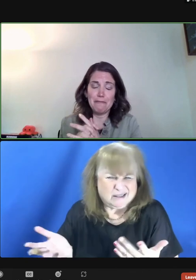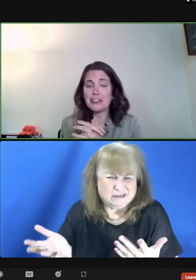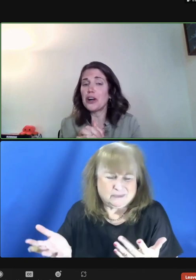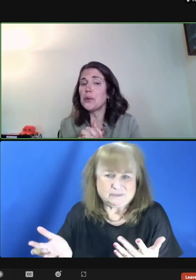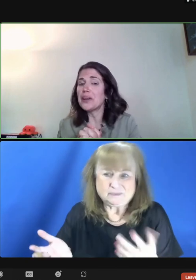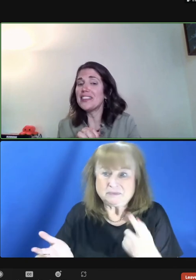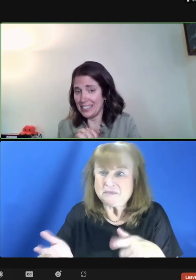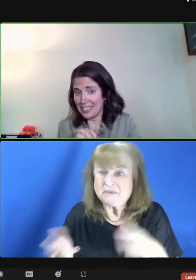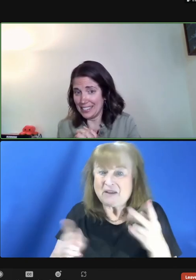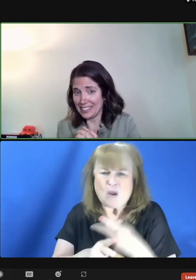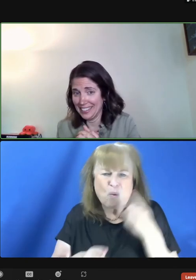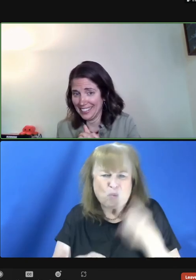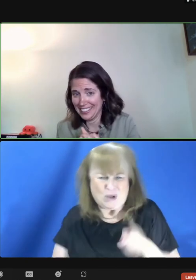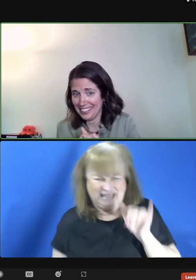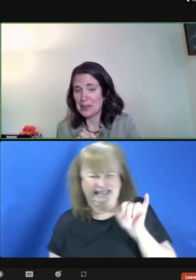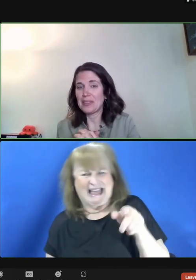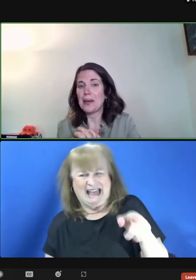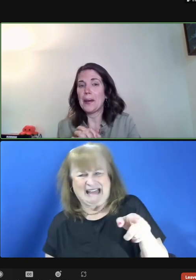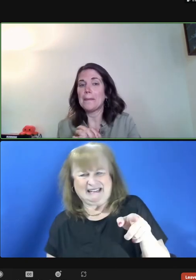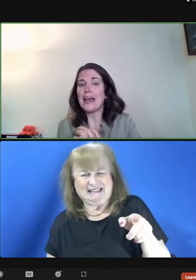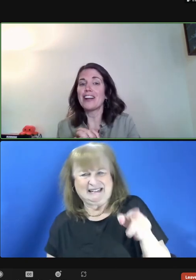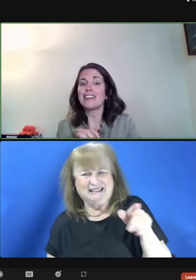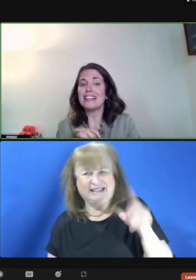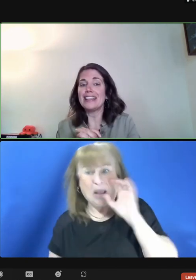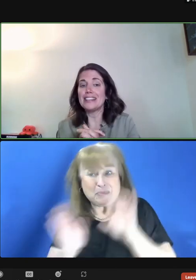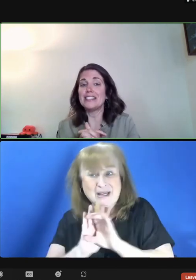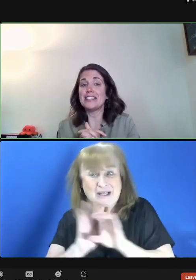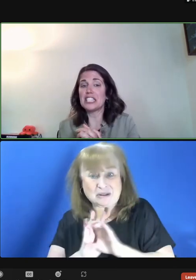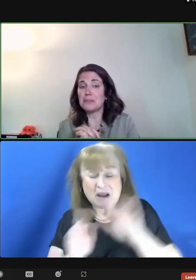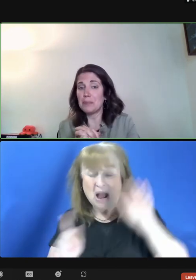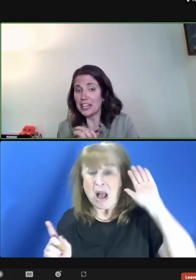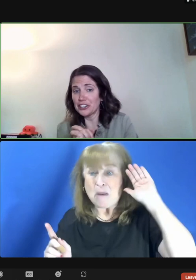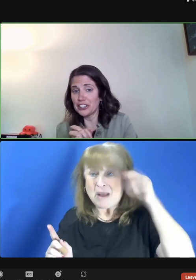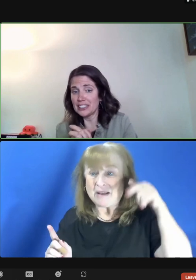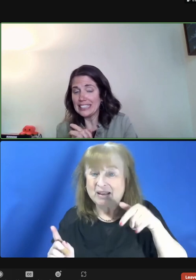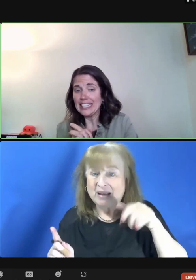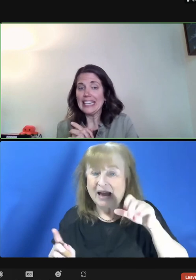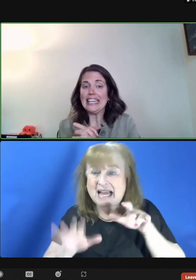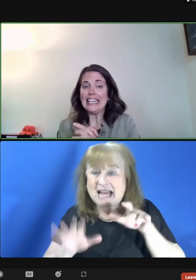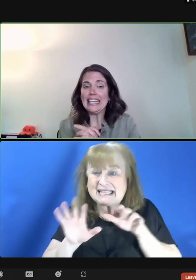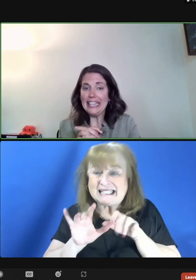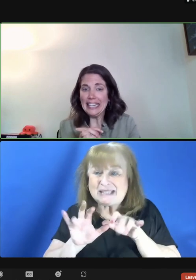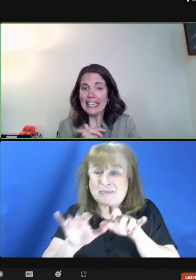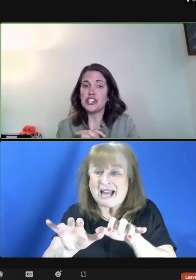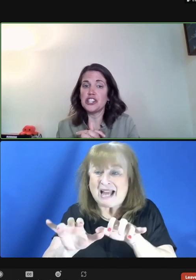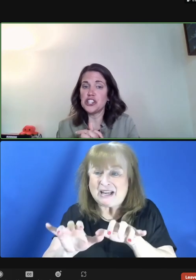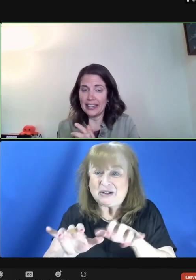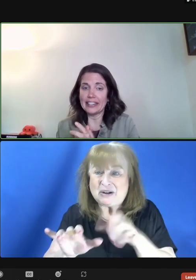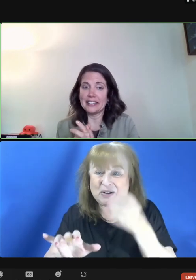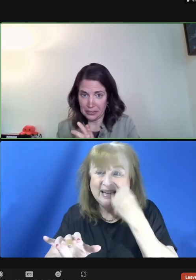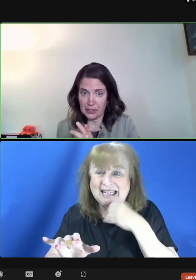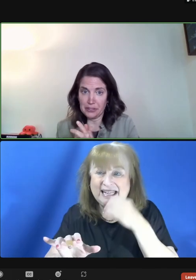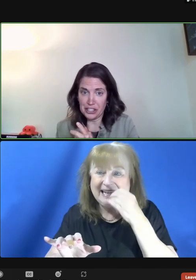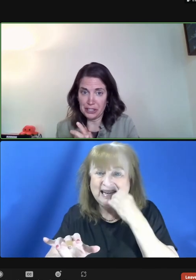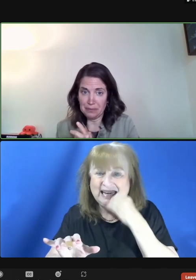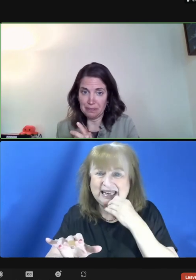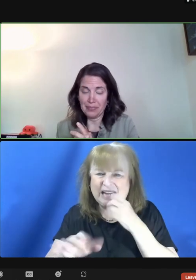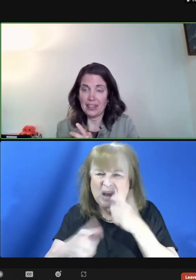if anybody can figure out what this is, apparently this is a spider eating a